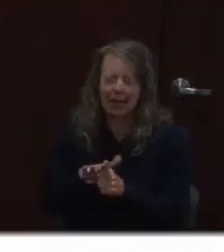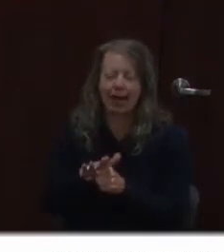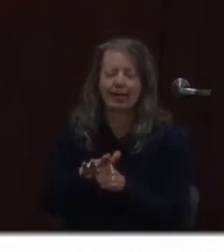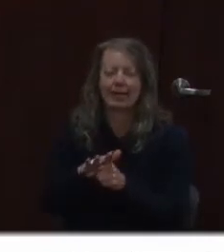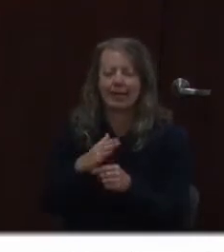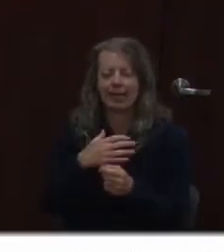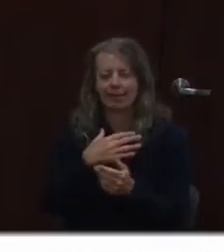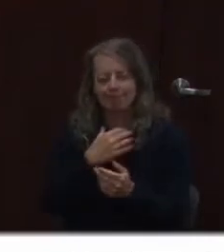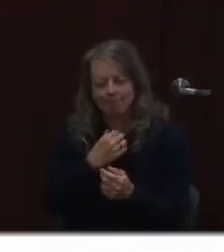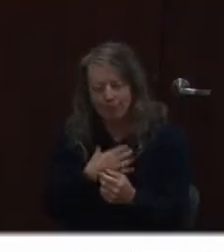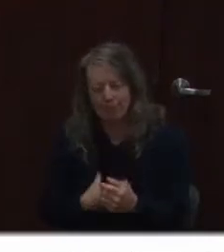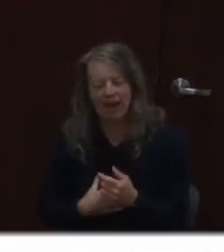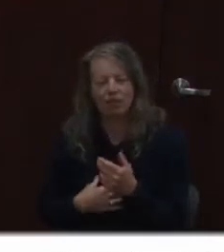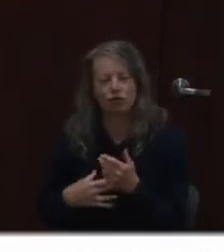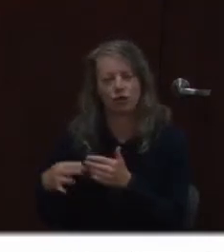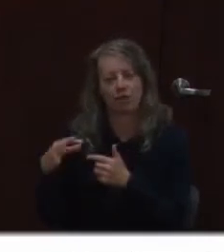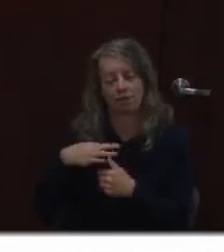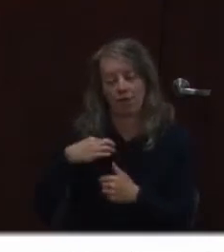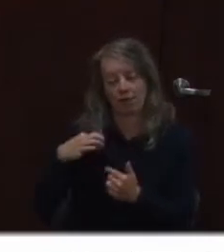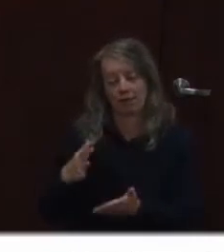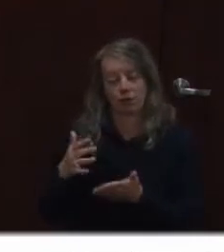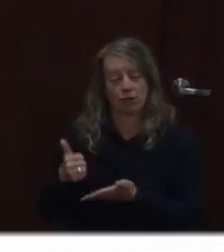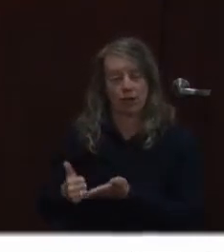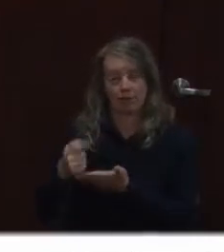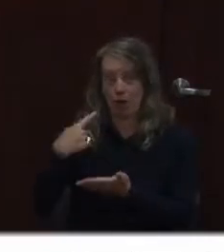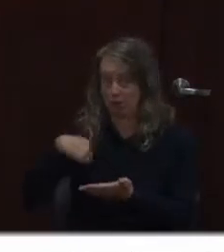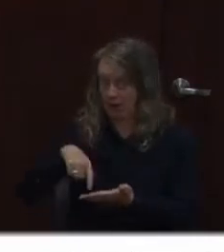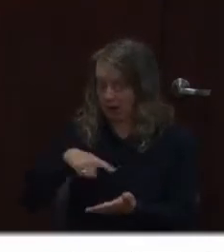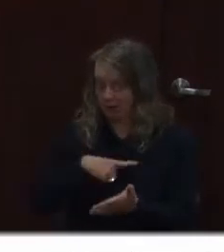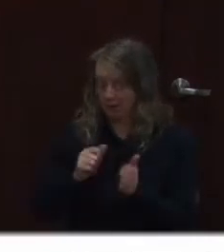that assist us at our vaccine operations.